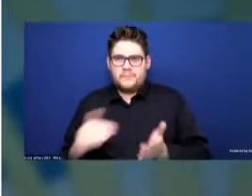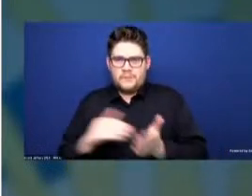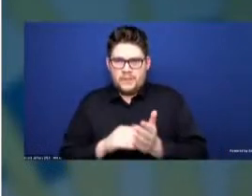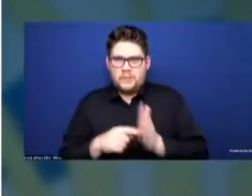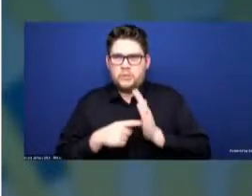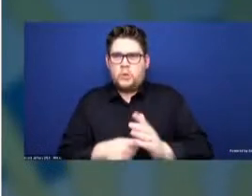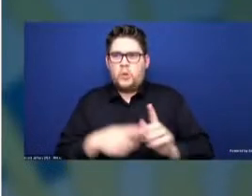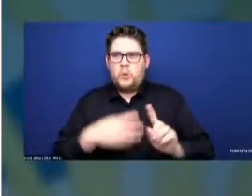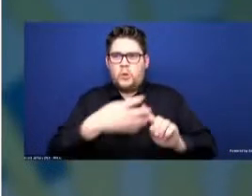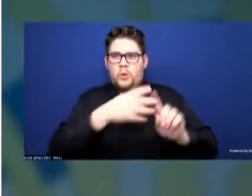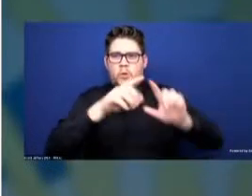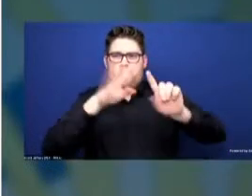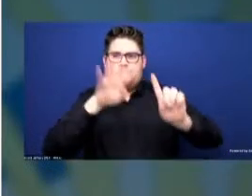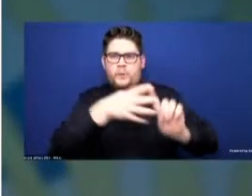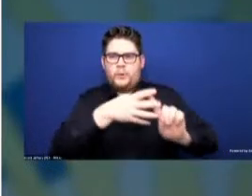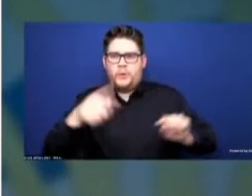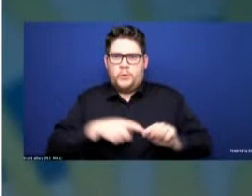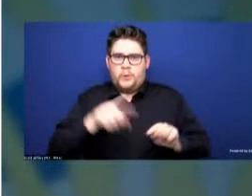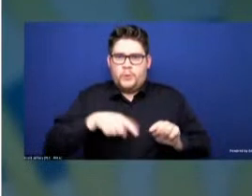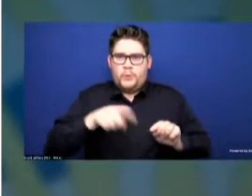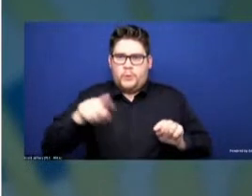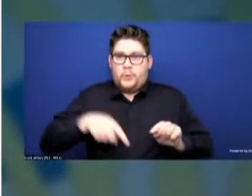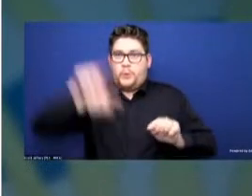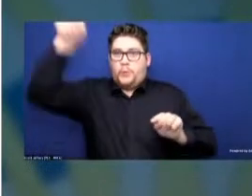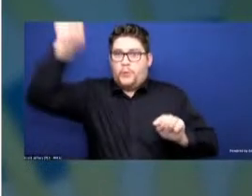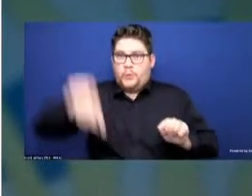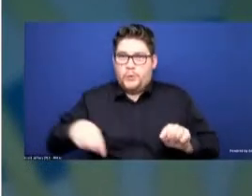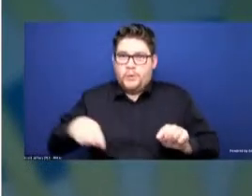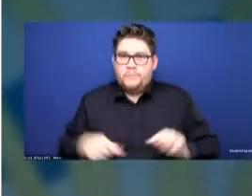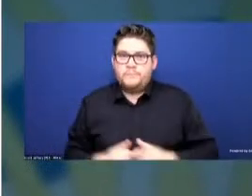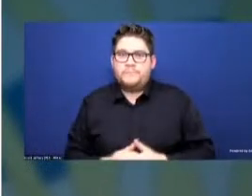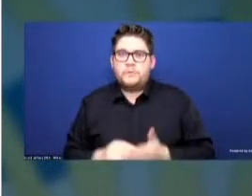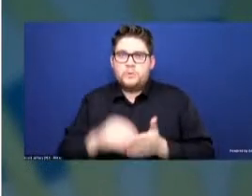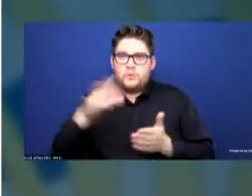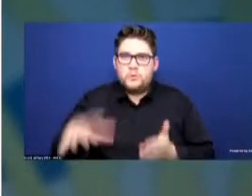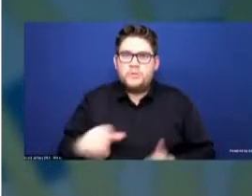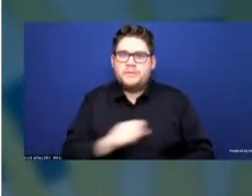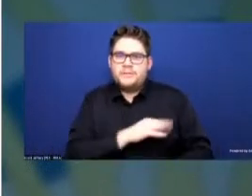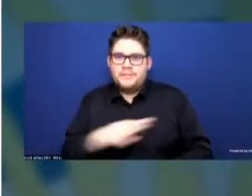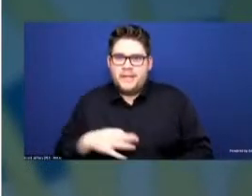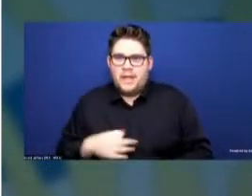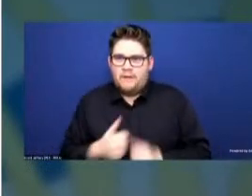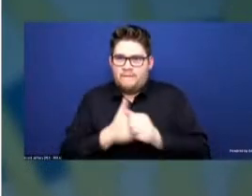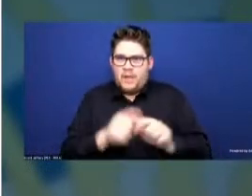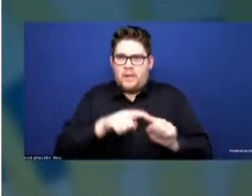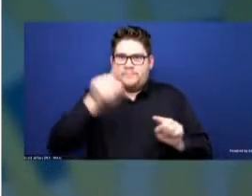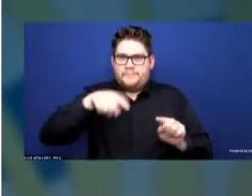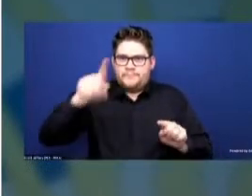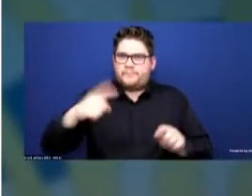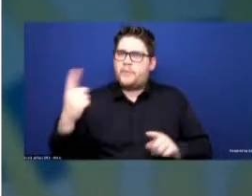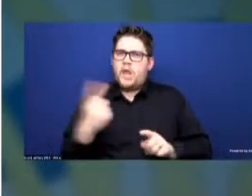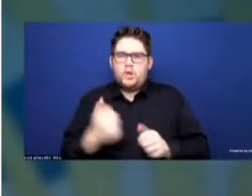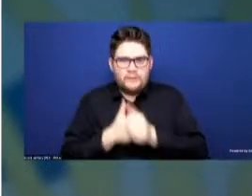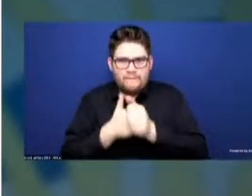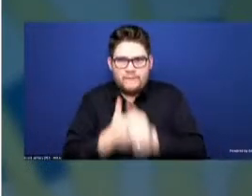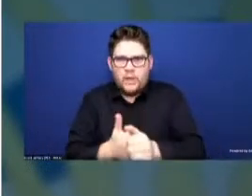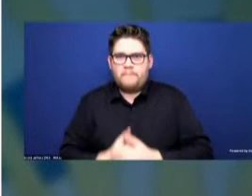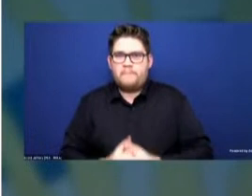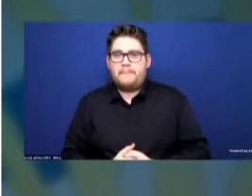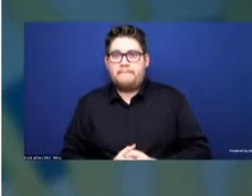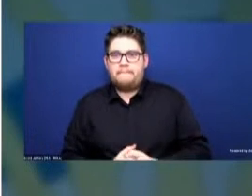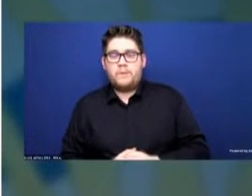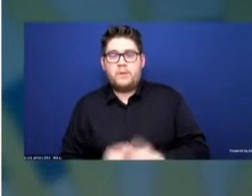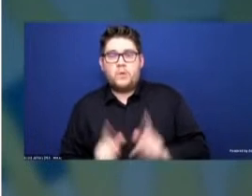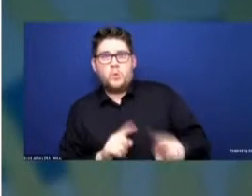staff cases follow the trends in the community, but that when they're in the structured school environment, the rates of